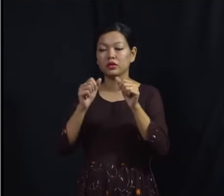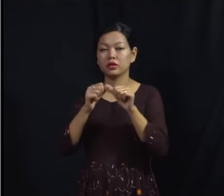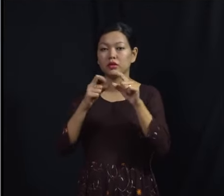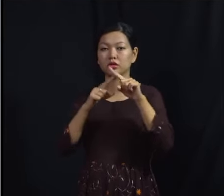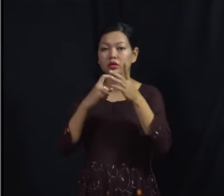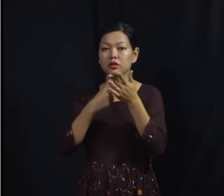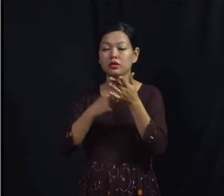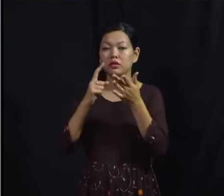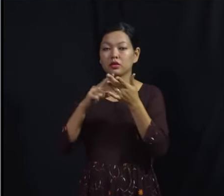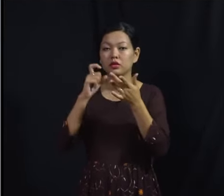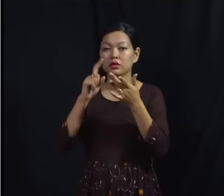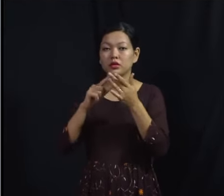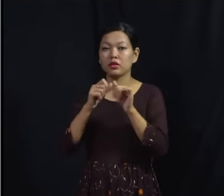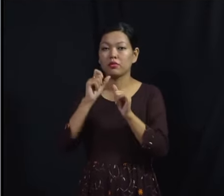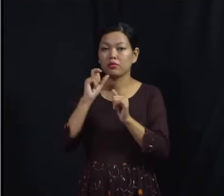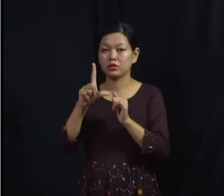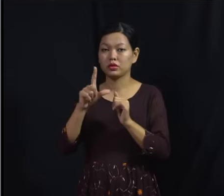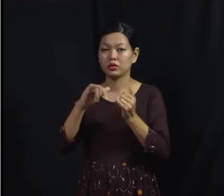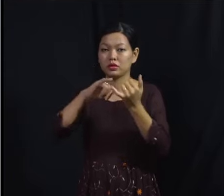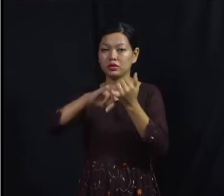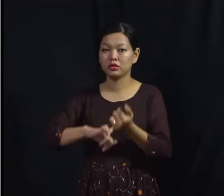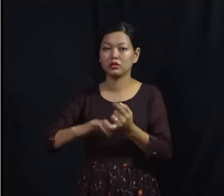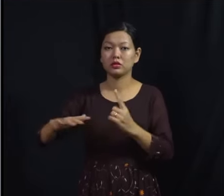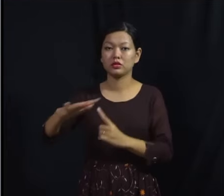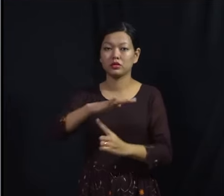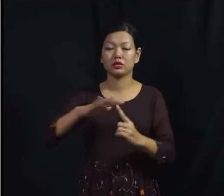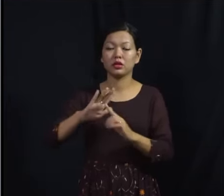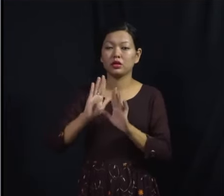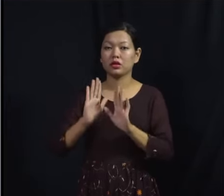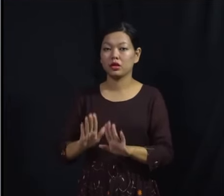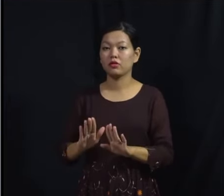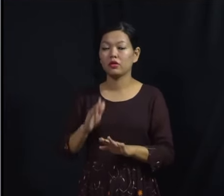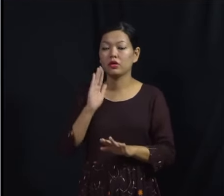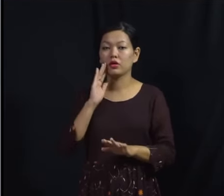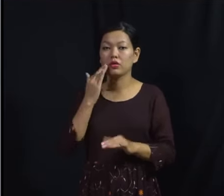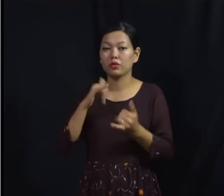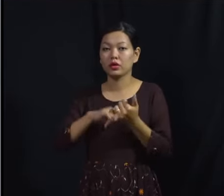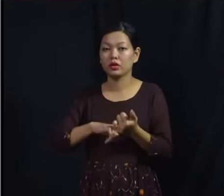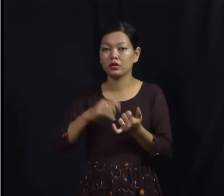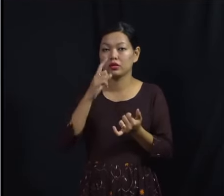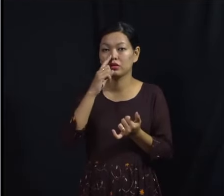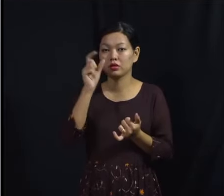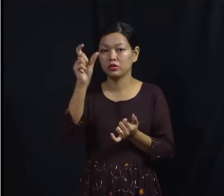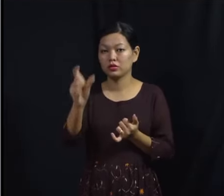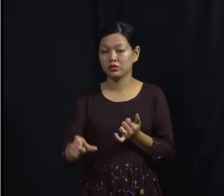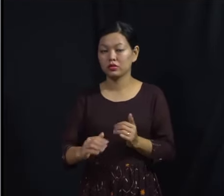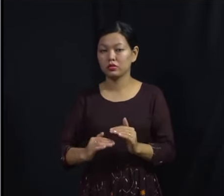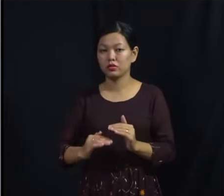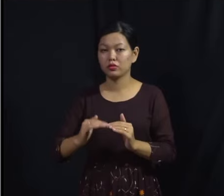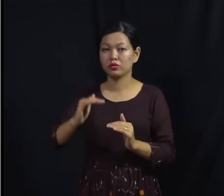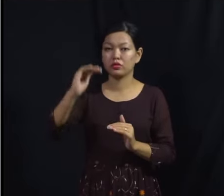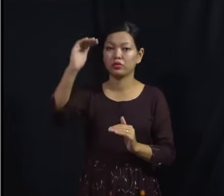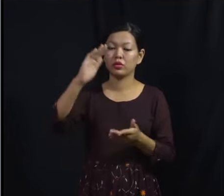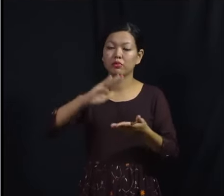become a housewife in future. So that's what we have here. And no doubt the father works